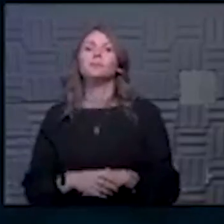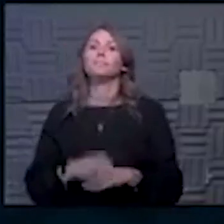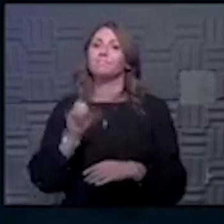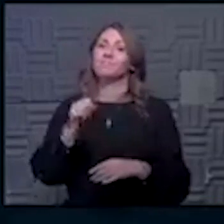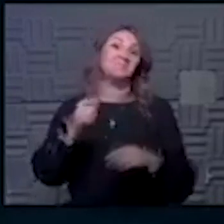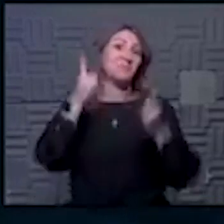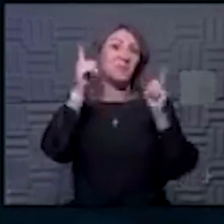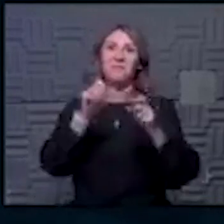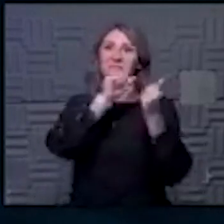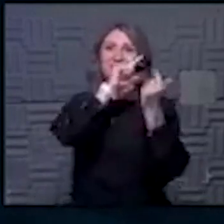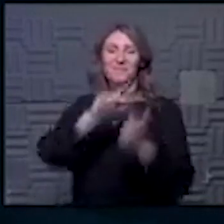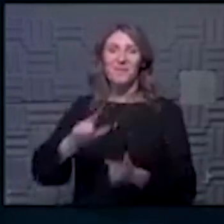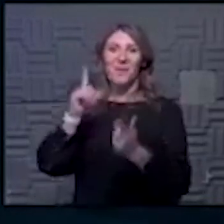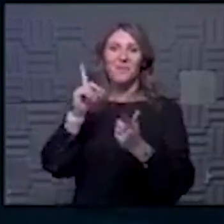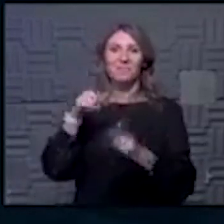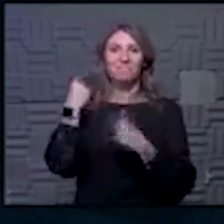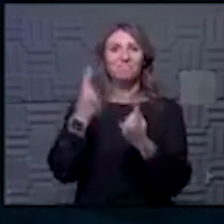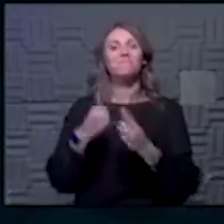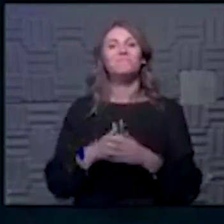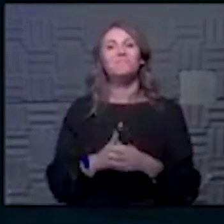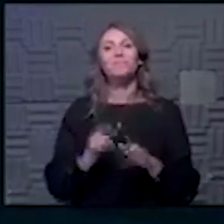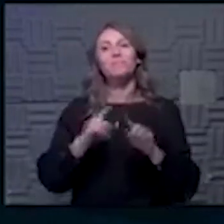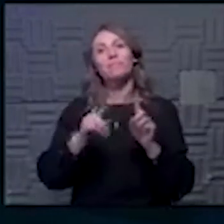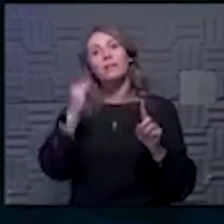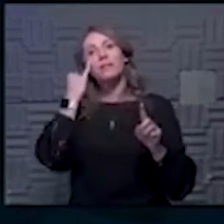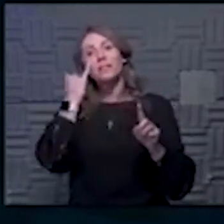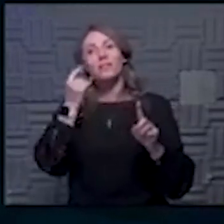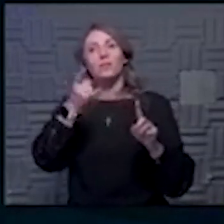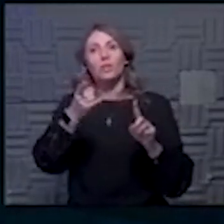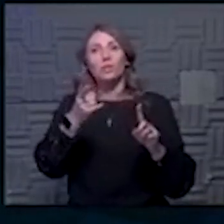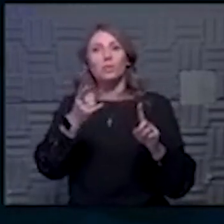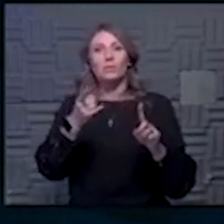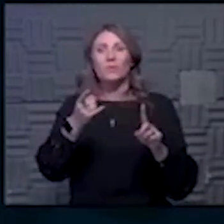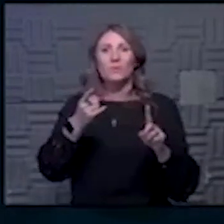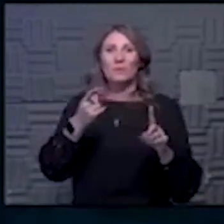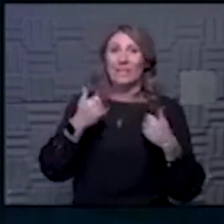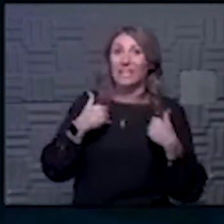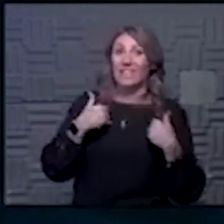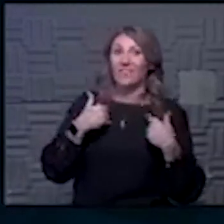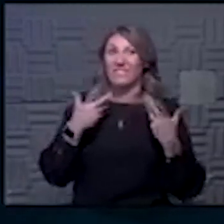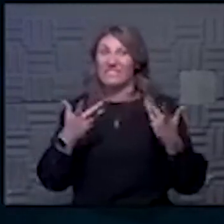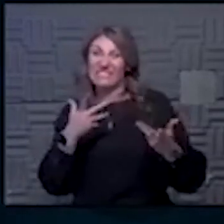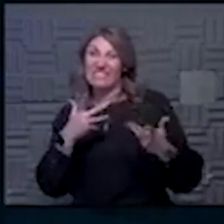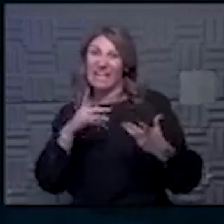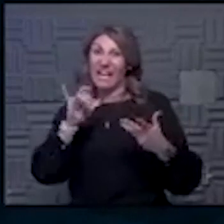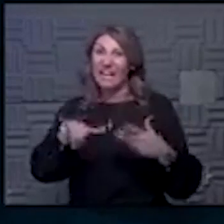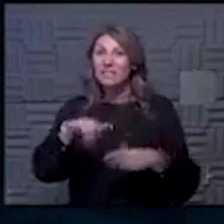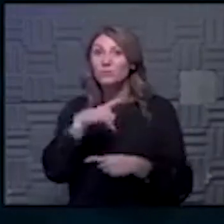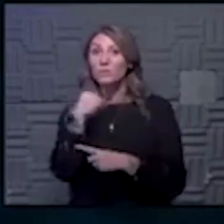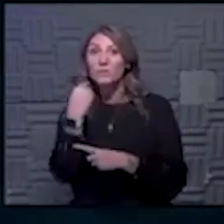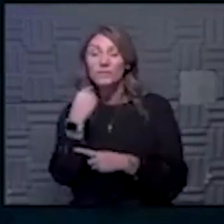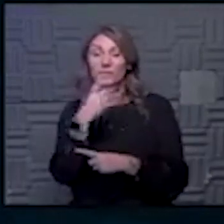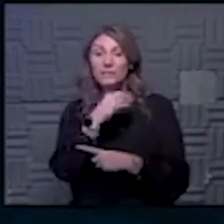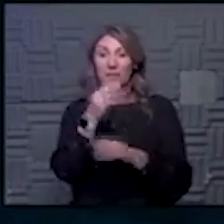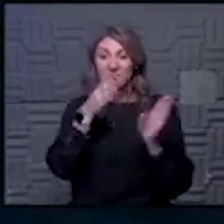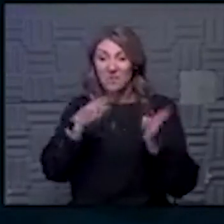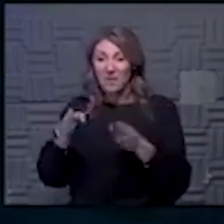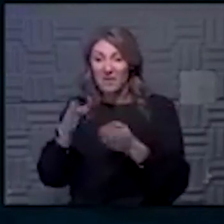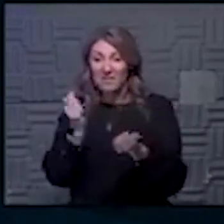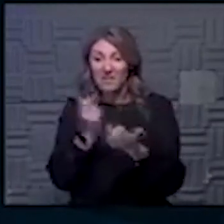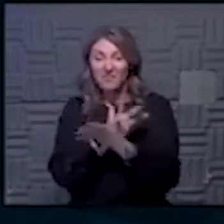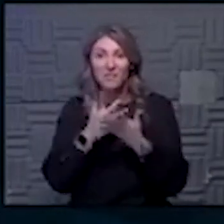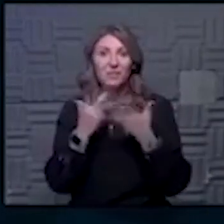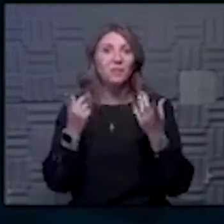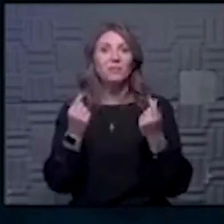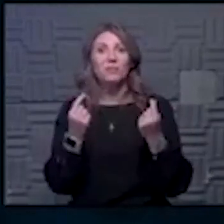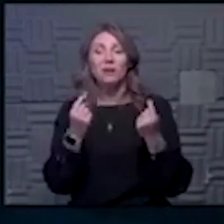with what's been said, but if you're, taking some calculated risk like that and you're preparing with everything that you're doing, I